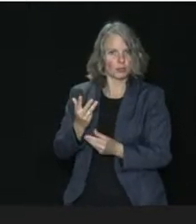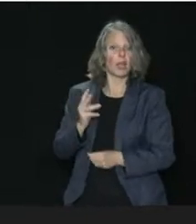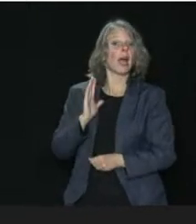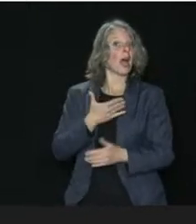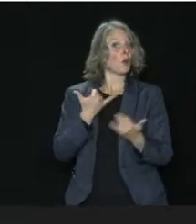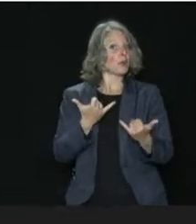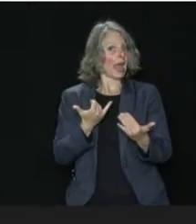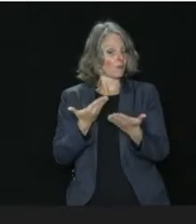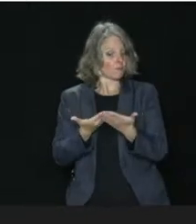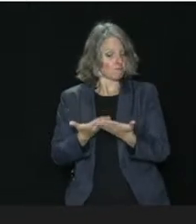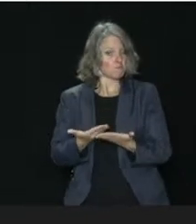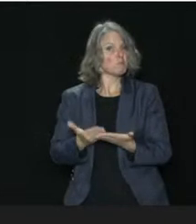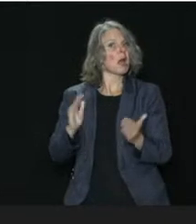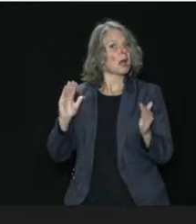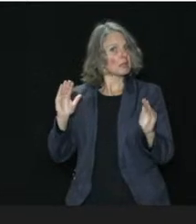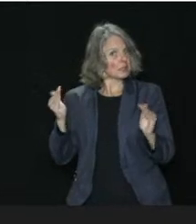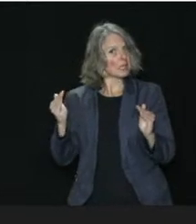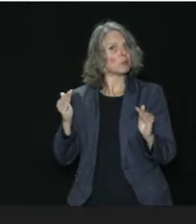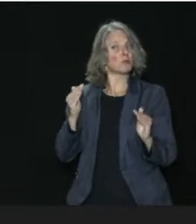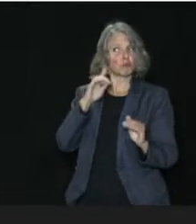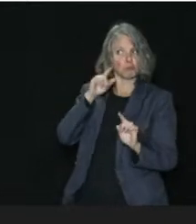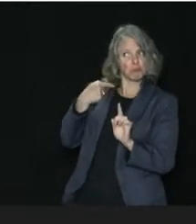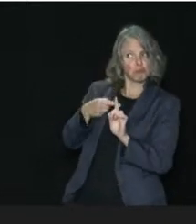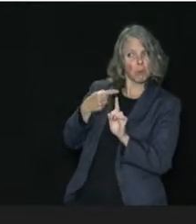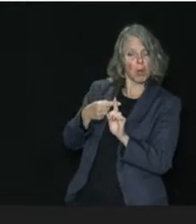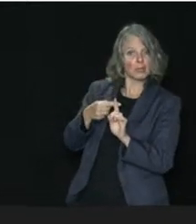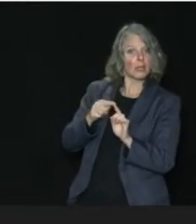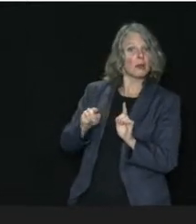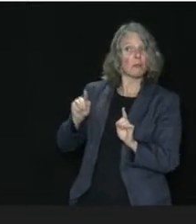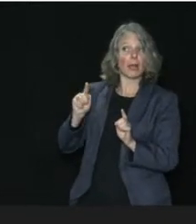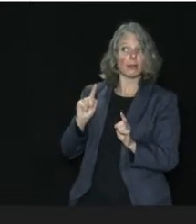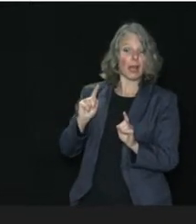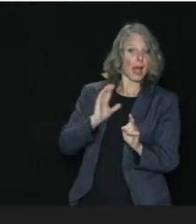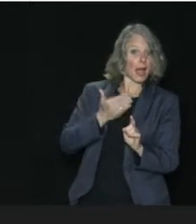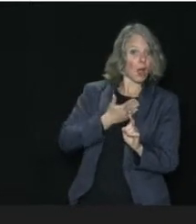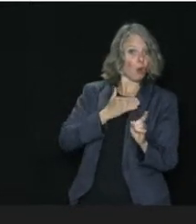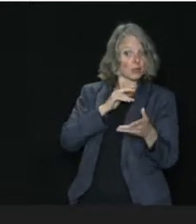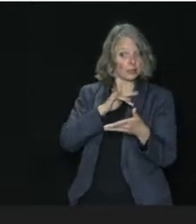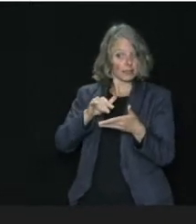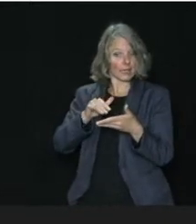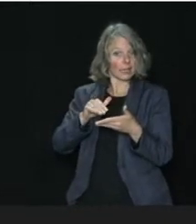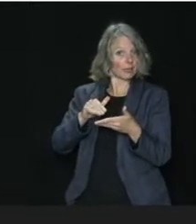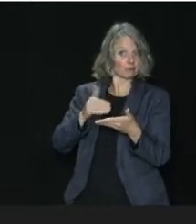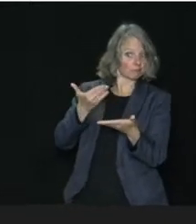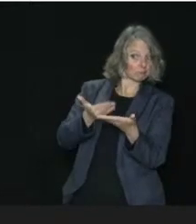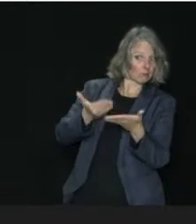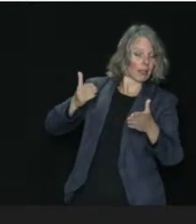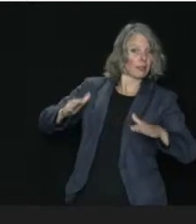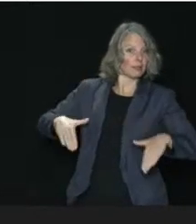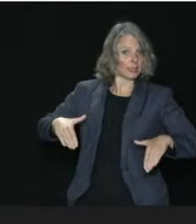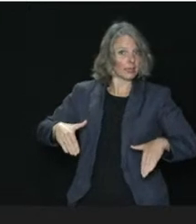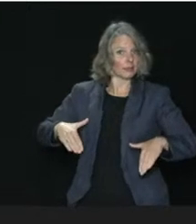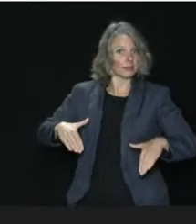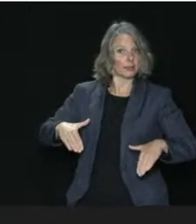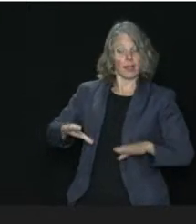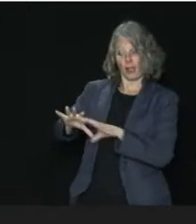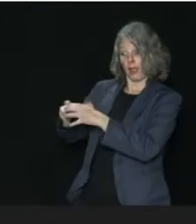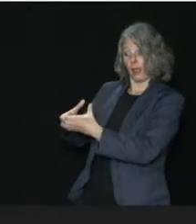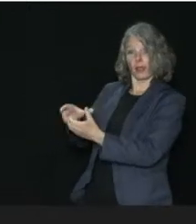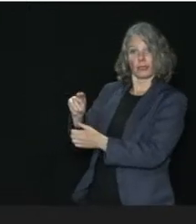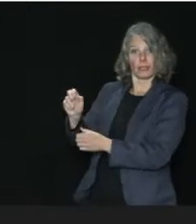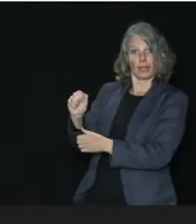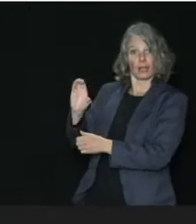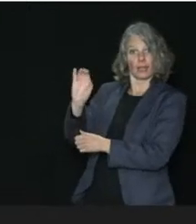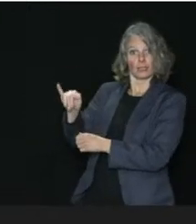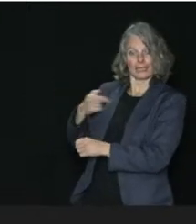are encouraging, but we're still awaiting the results. And we also asked NACI this question, if they could